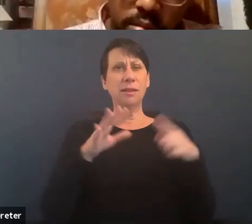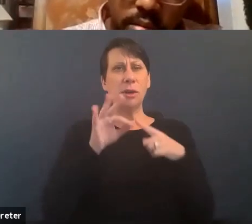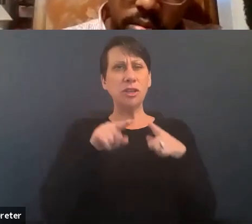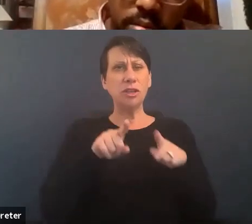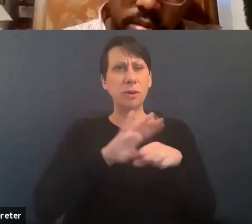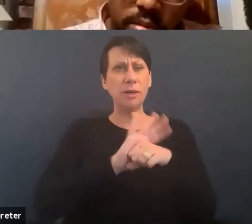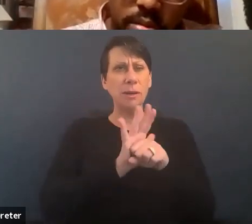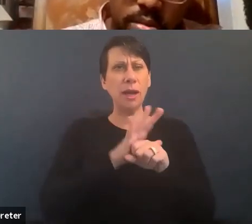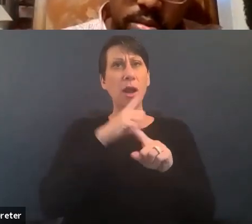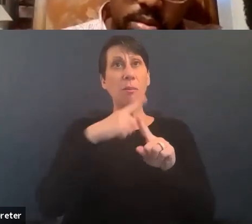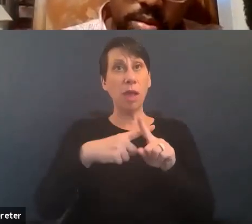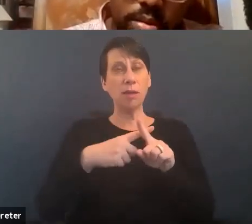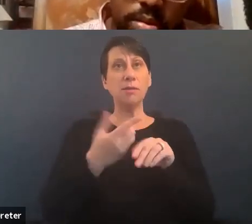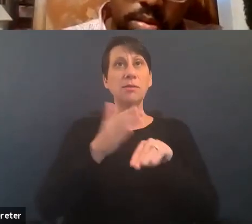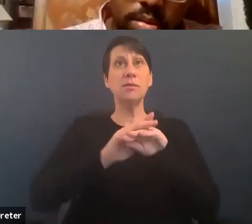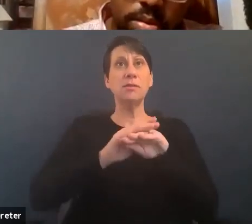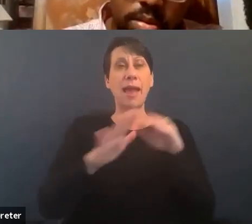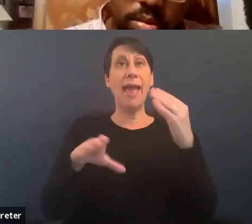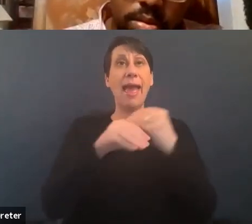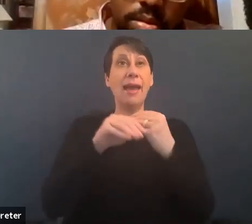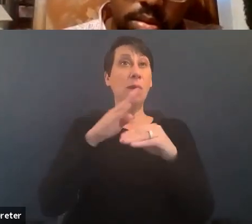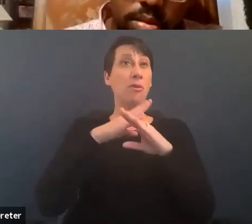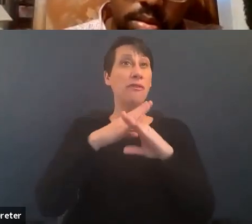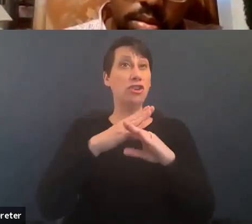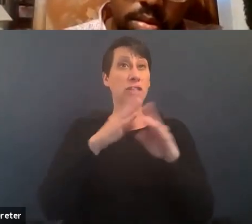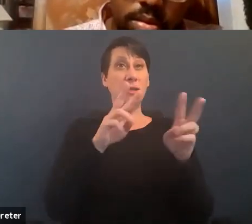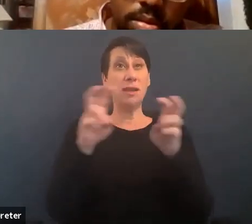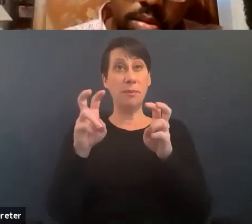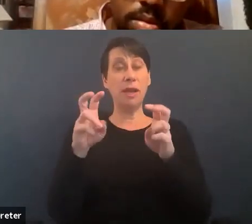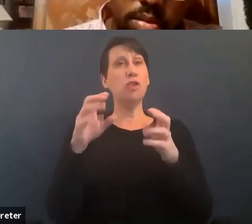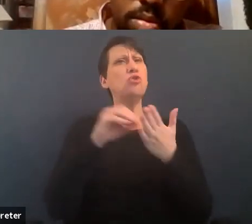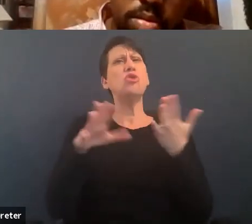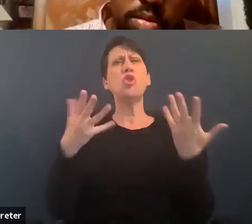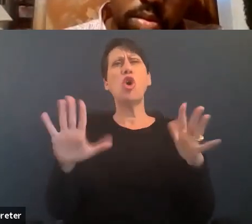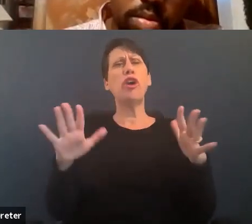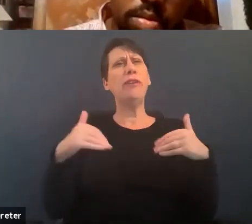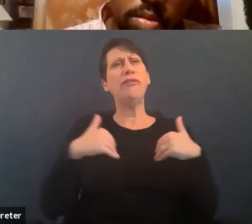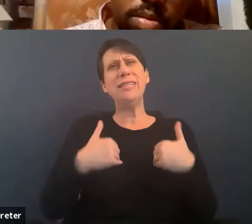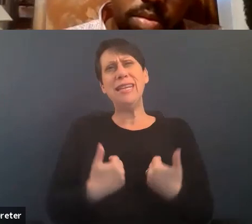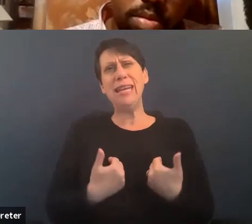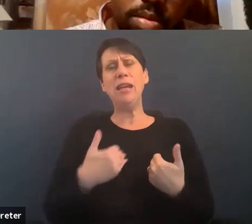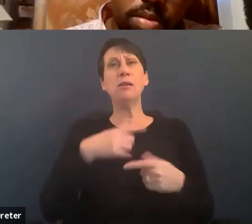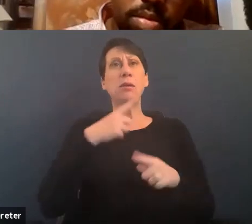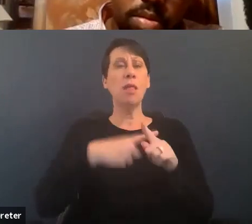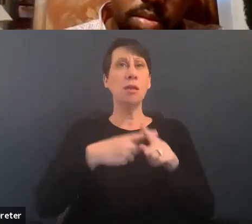that. And then when students are already fatigued and they're sitting there with their masks